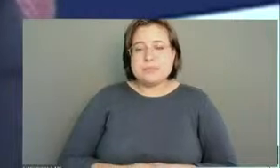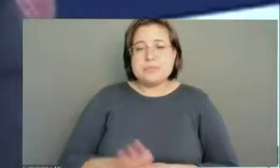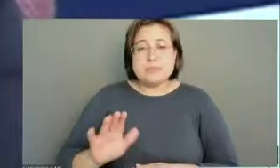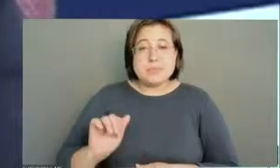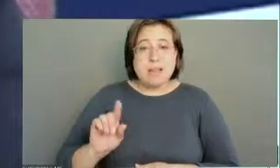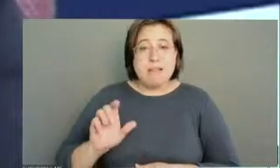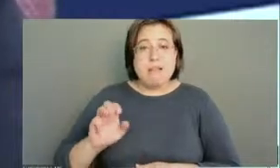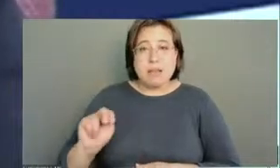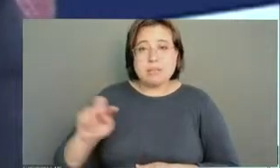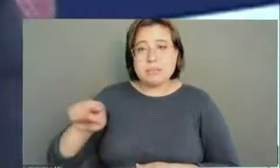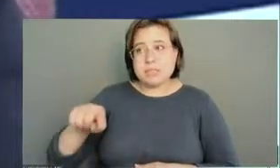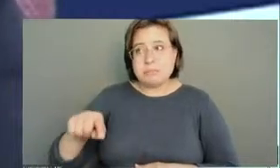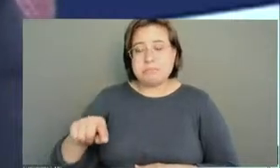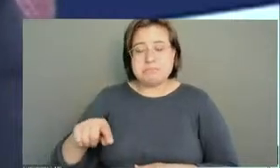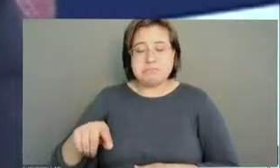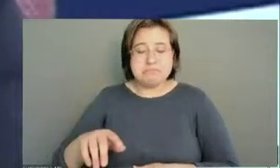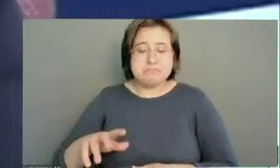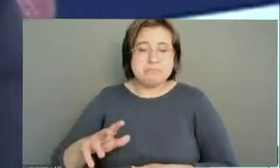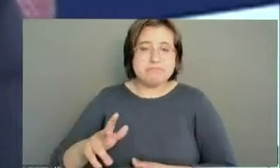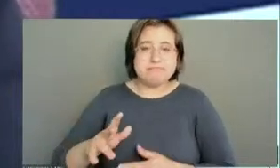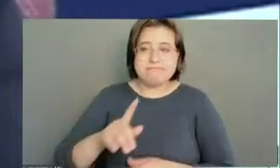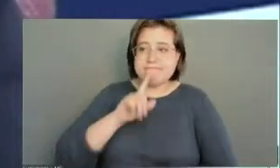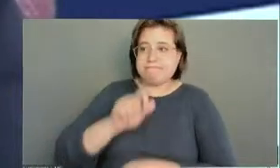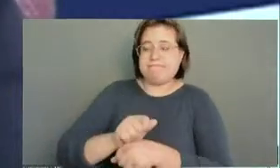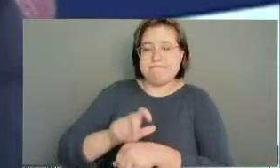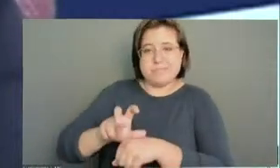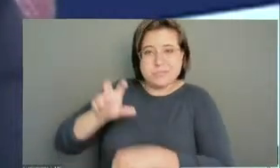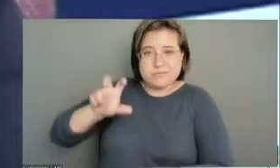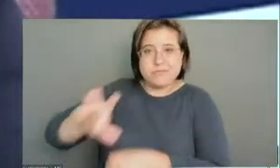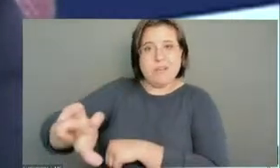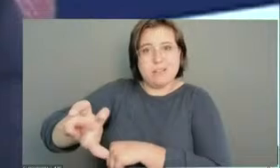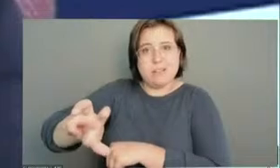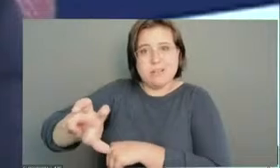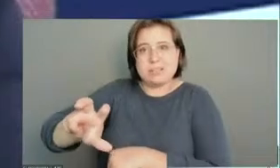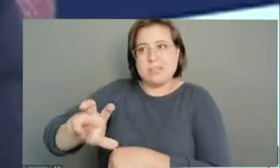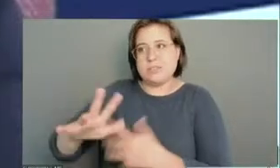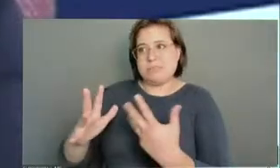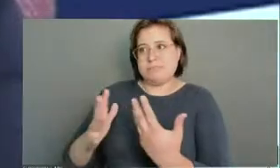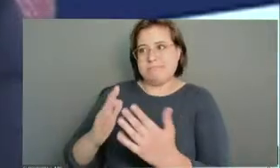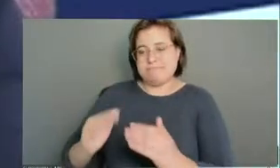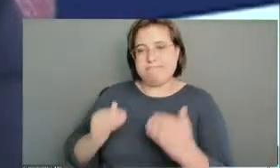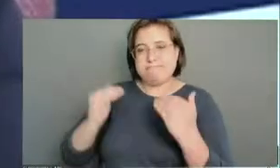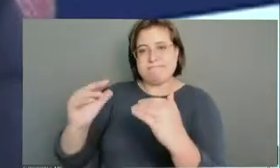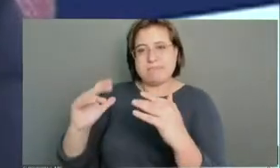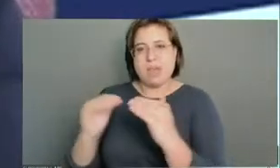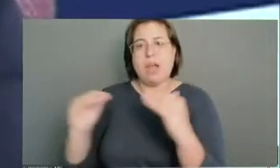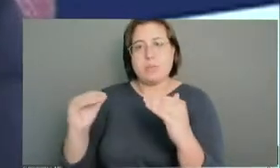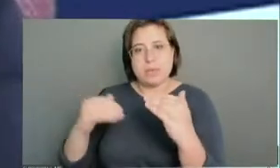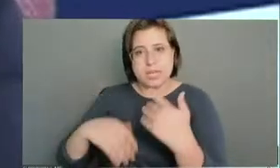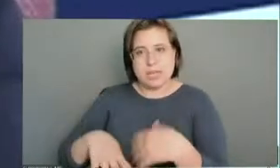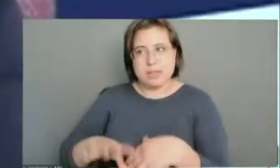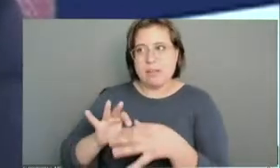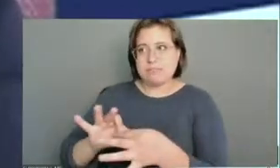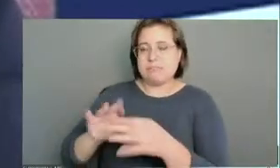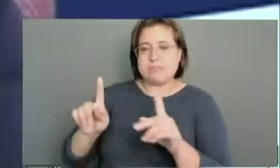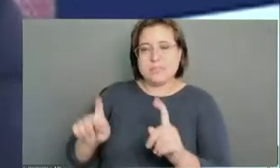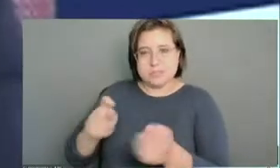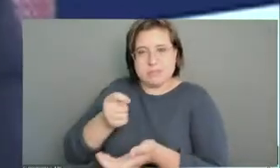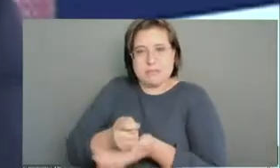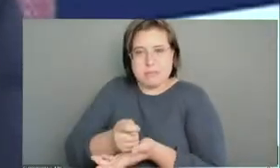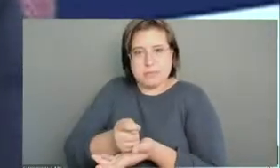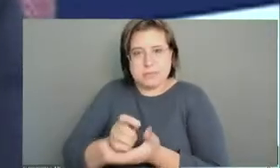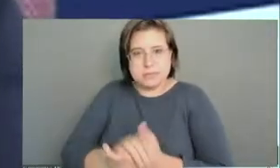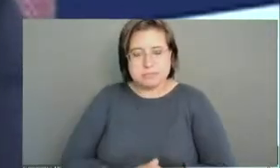significant and substantial resource investment to advance equity in both COVID-19 testing and therapies.